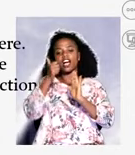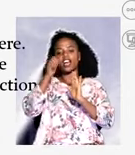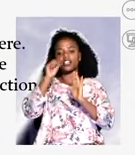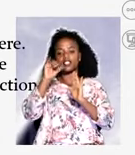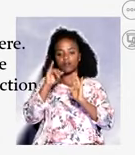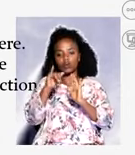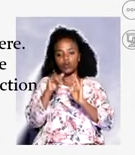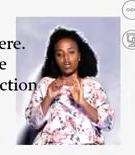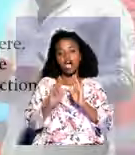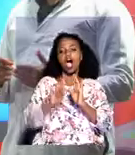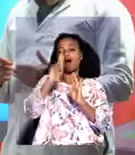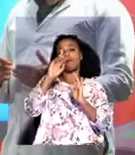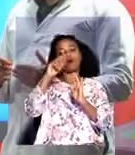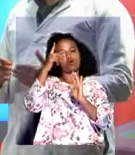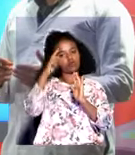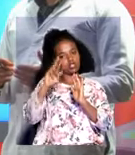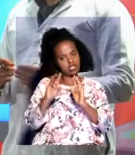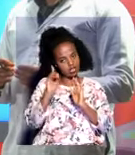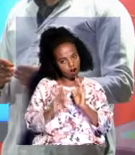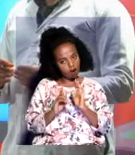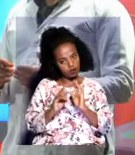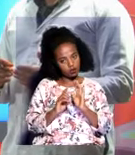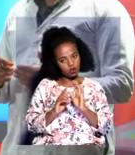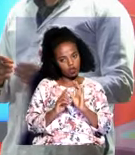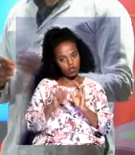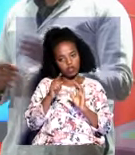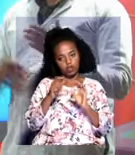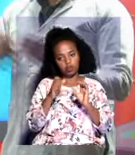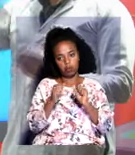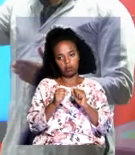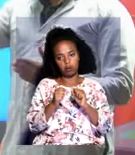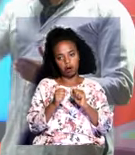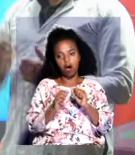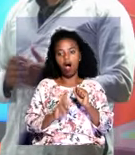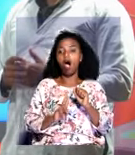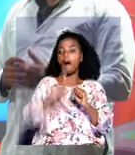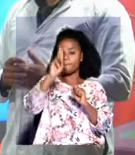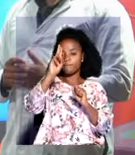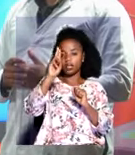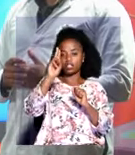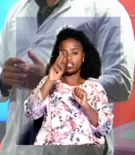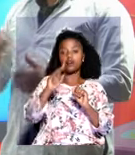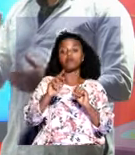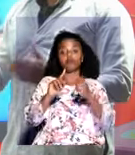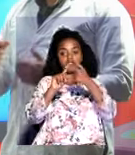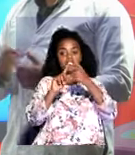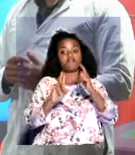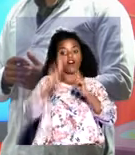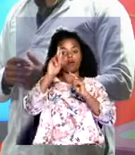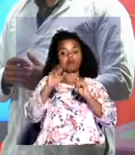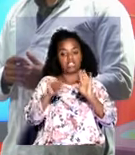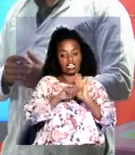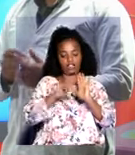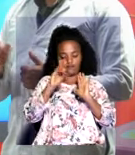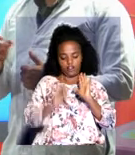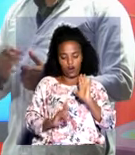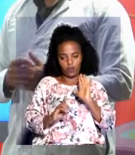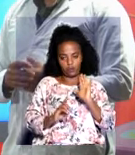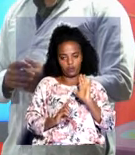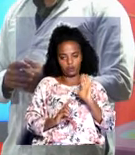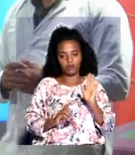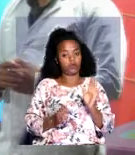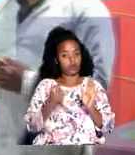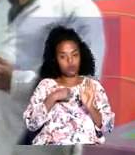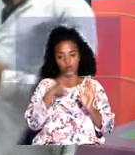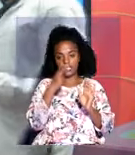or downward direction. When you approach there, it becomes positive, it moves upward. When it's negative, it moves down. We'll see this